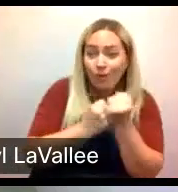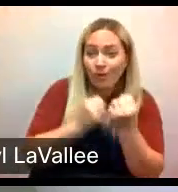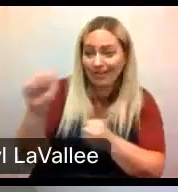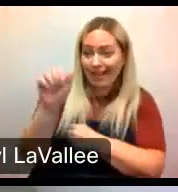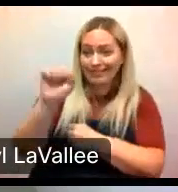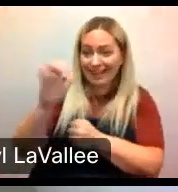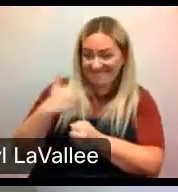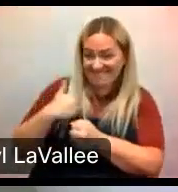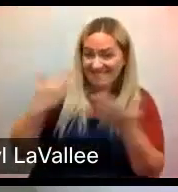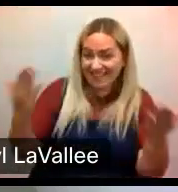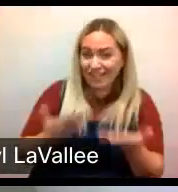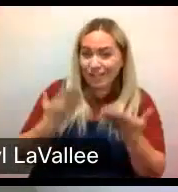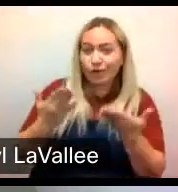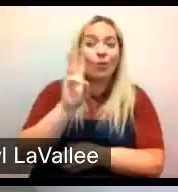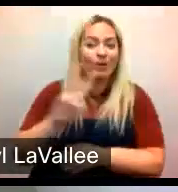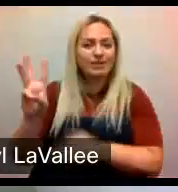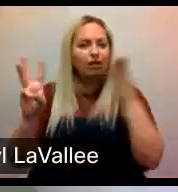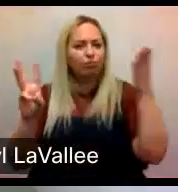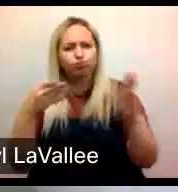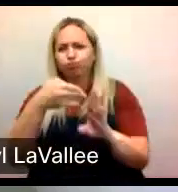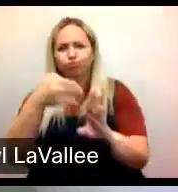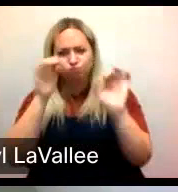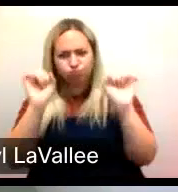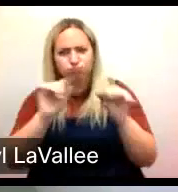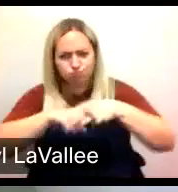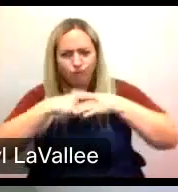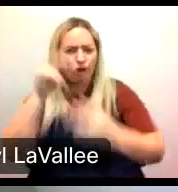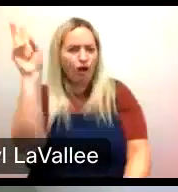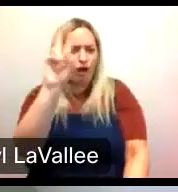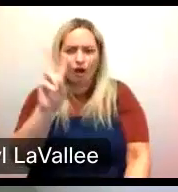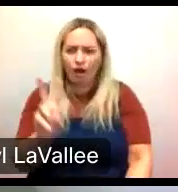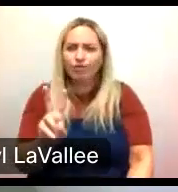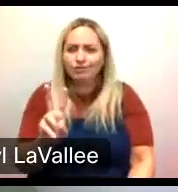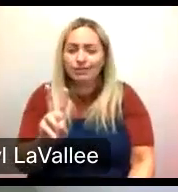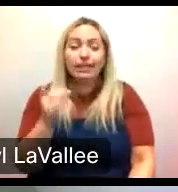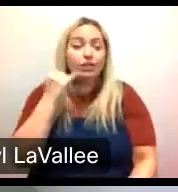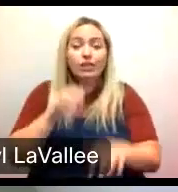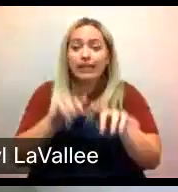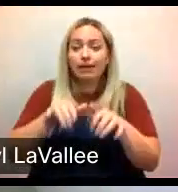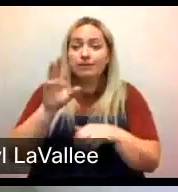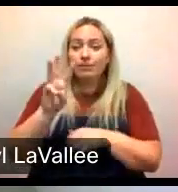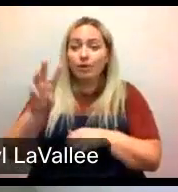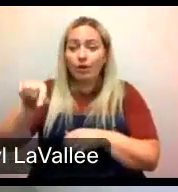to offer, our website is a very good place to start. You can type